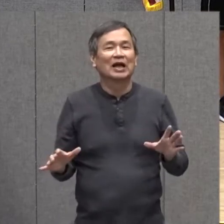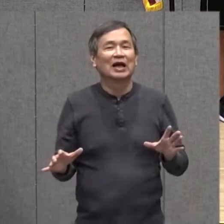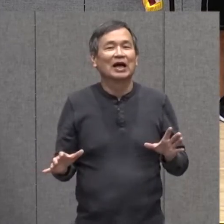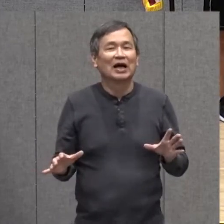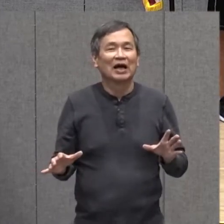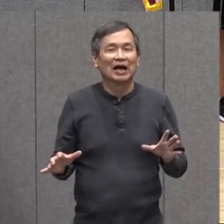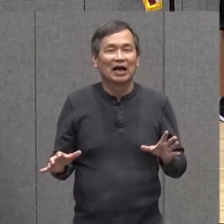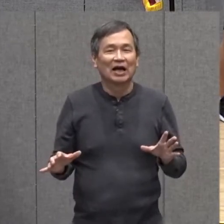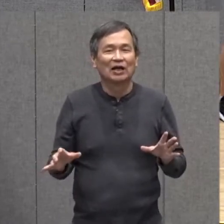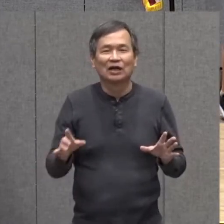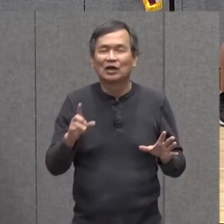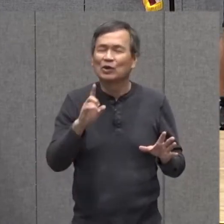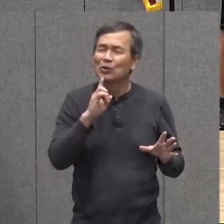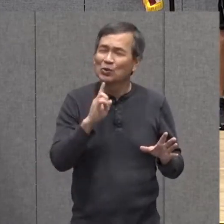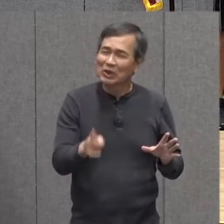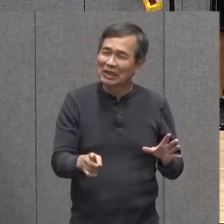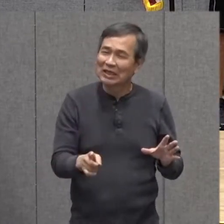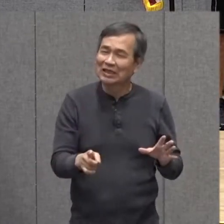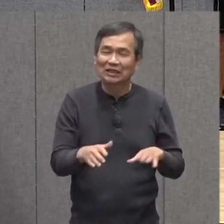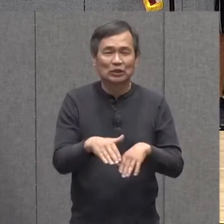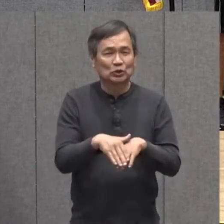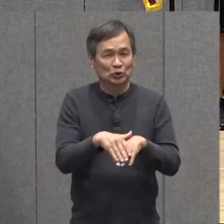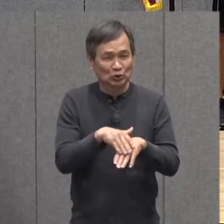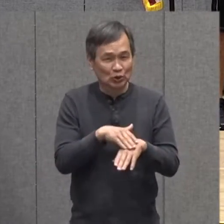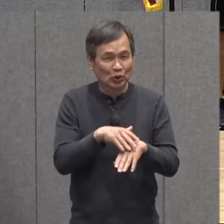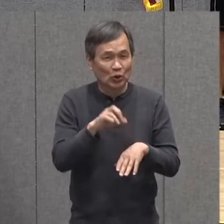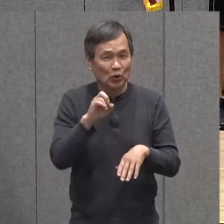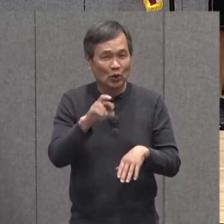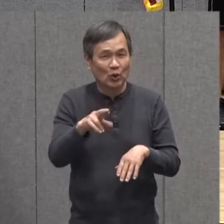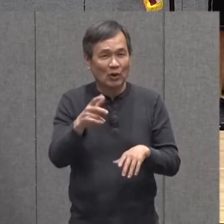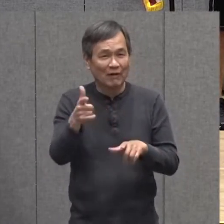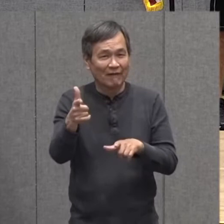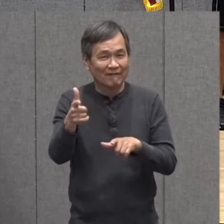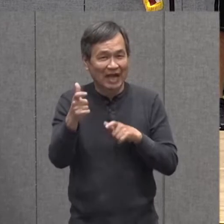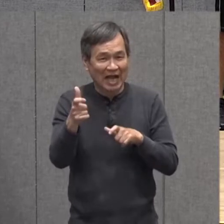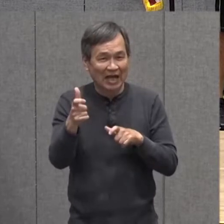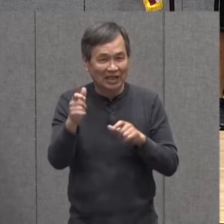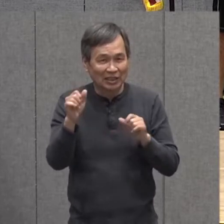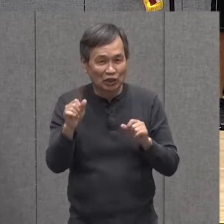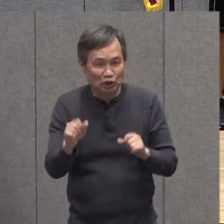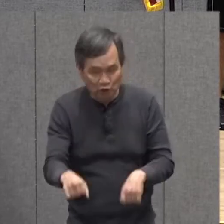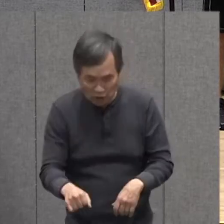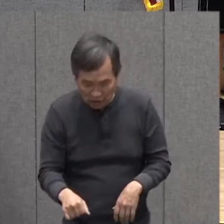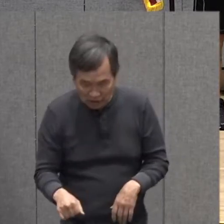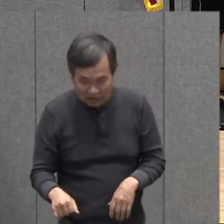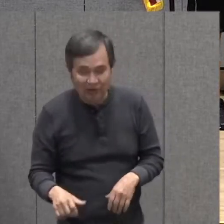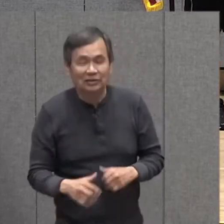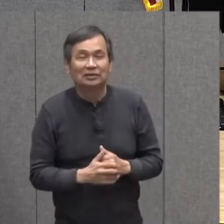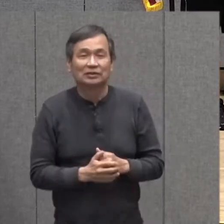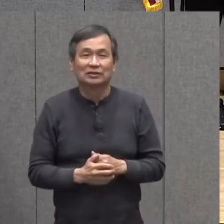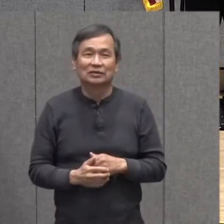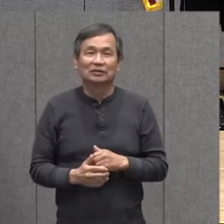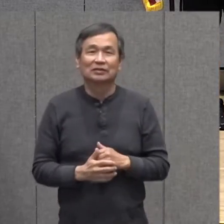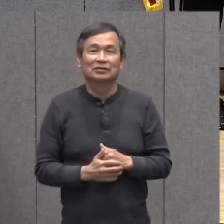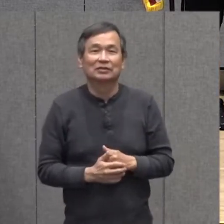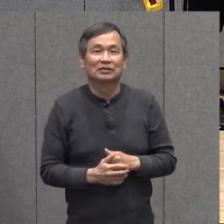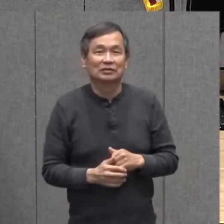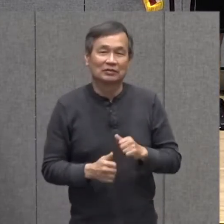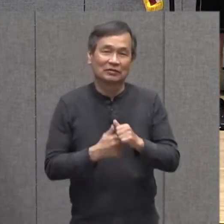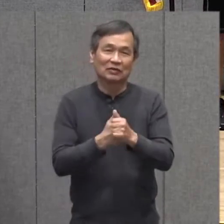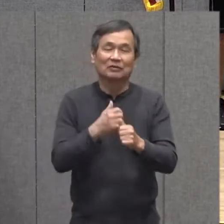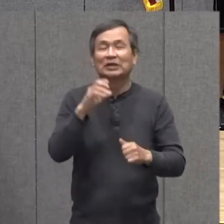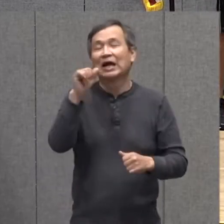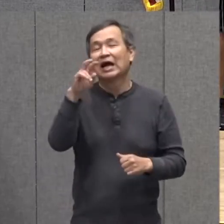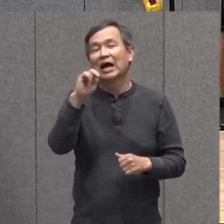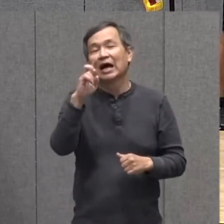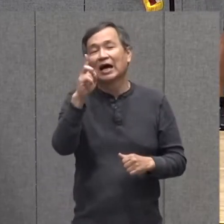it to really slow movement, or if we wanted to be challenged, we went ahead and we followed Mr. Anderson. También hicimos modificaciones